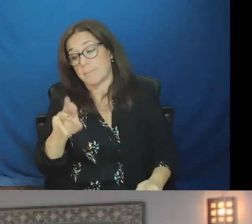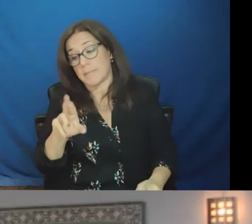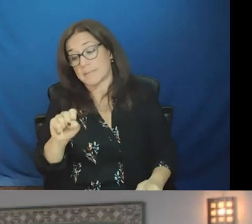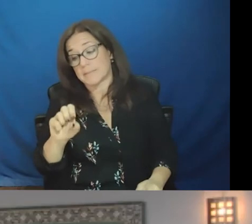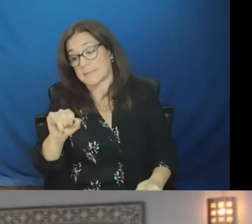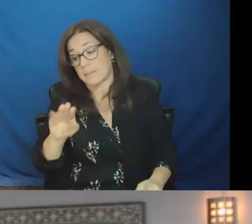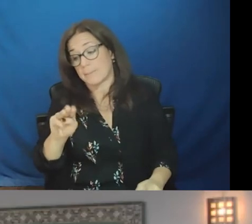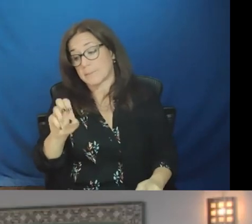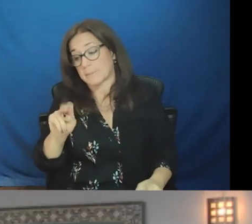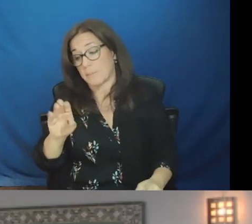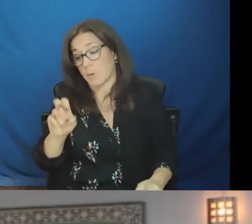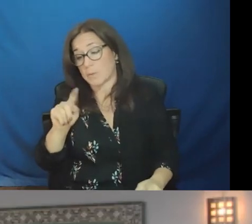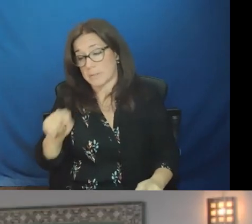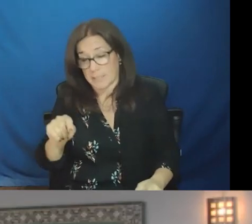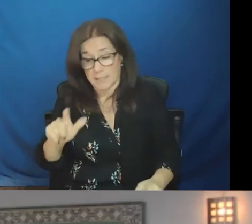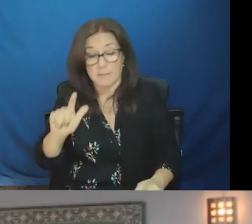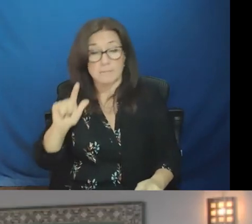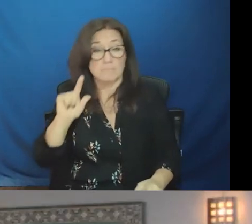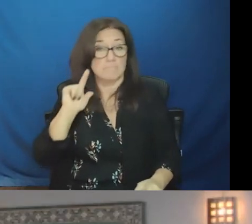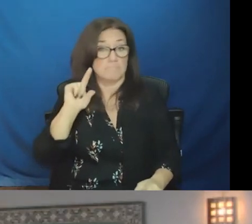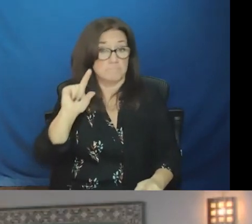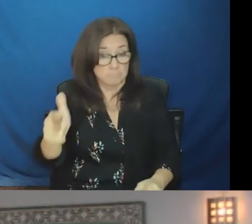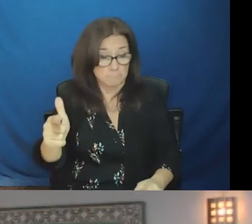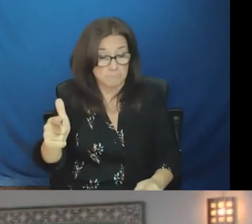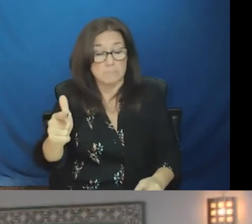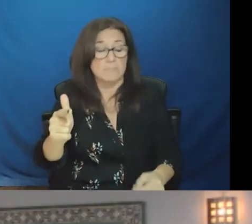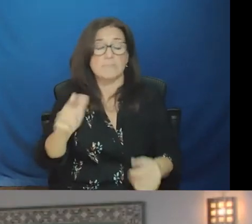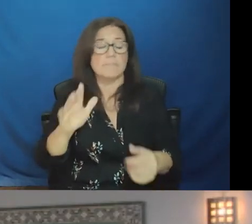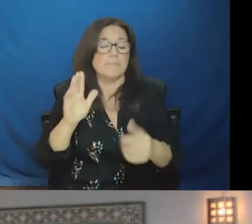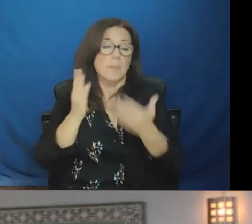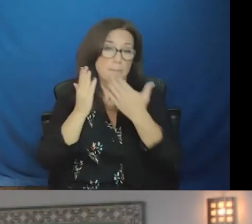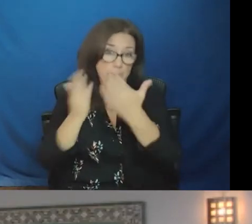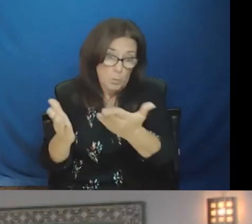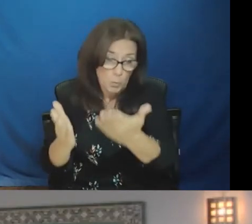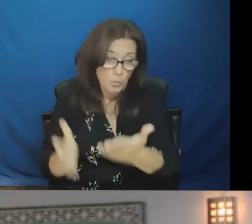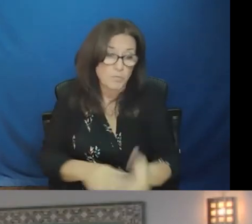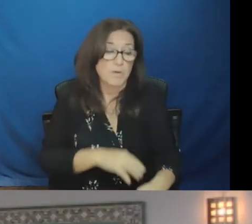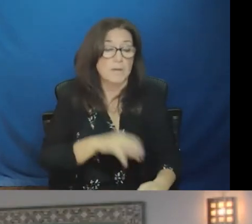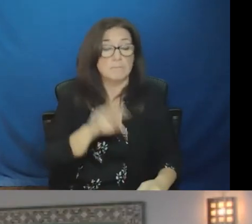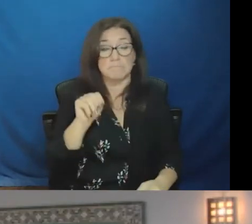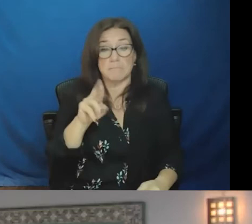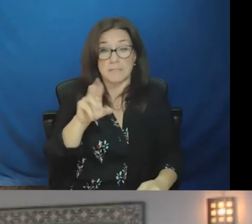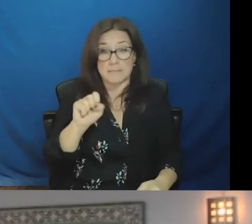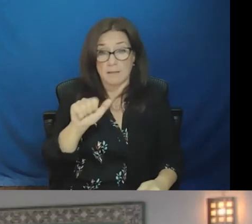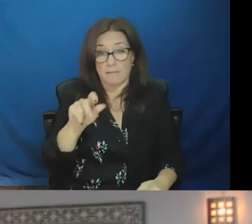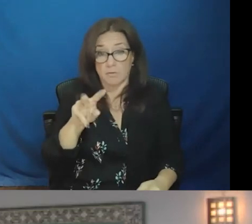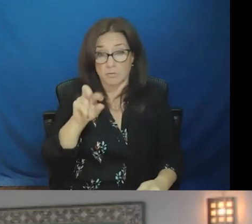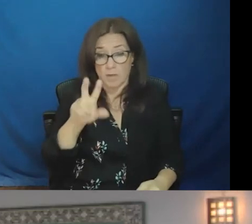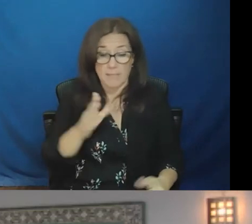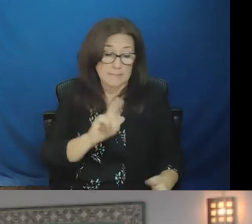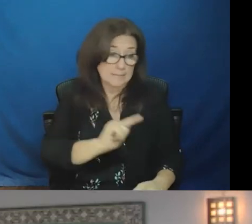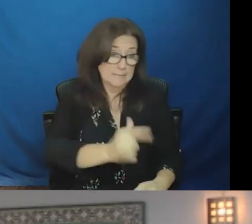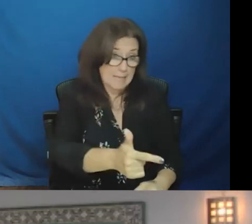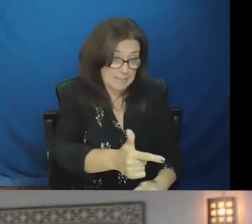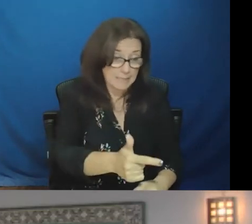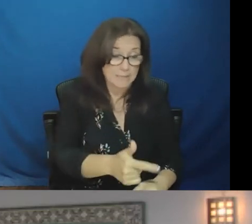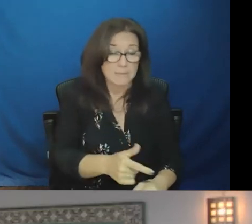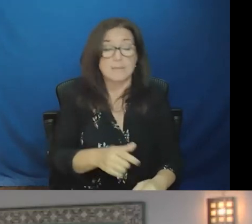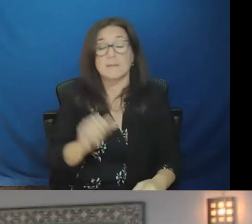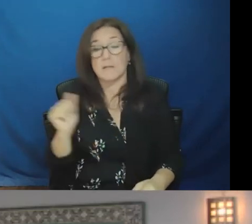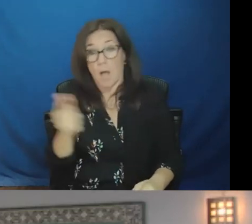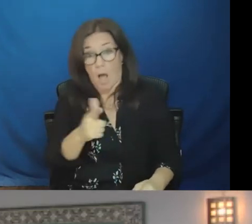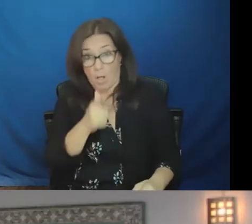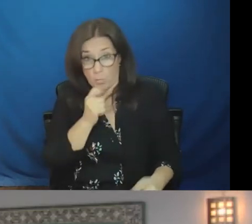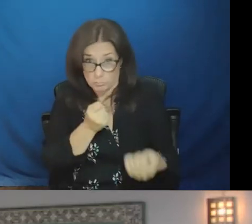Alvarez is the second, so please, all in favor, signify by raising your hand and saying aye. Aye. Aye. Aye. This motion